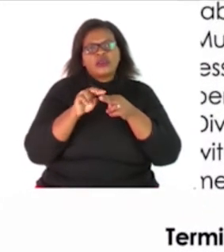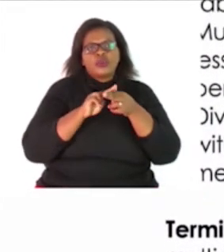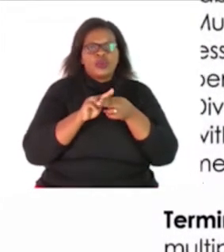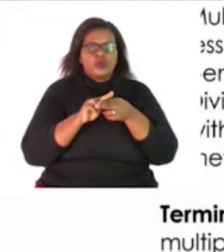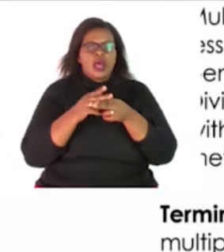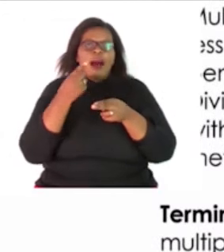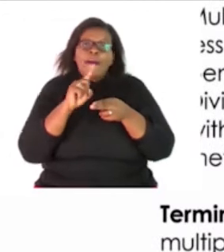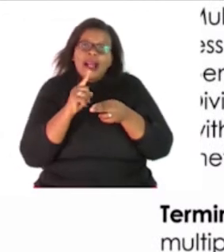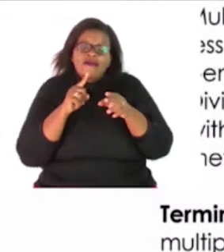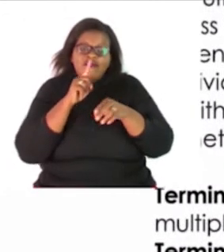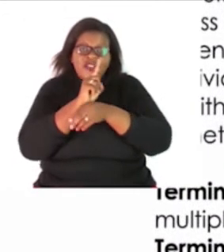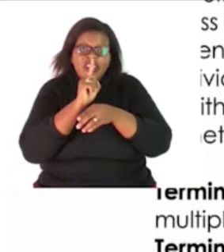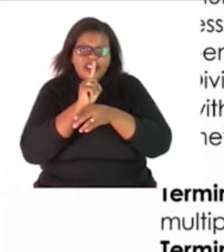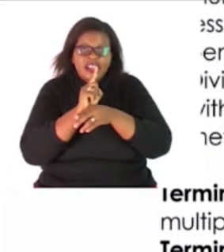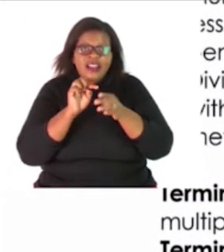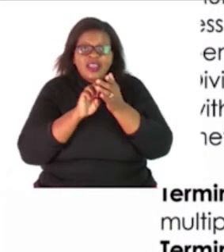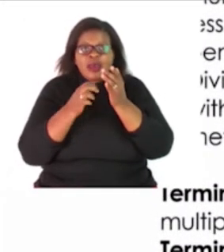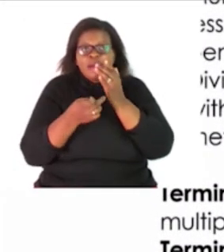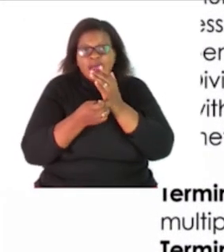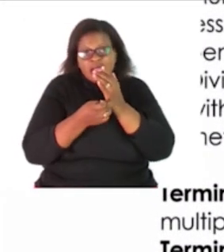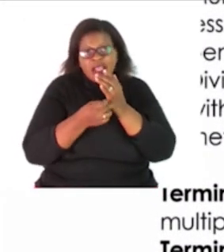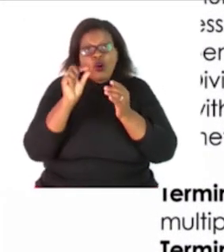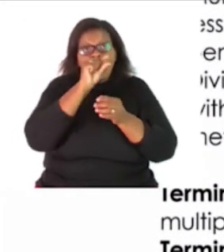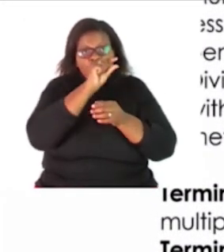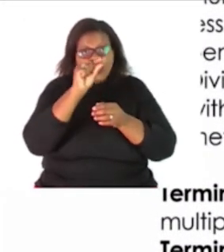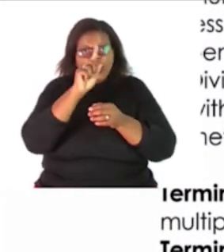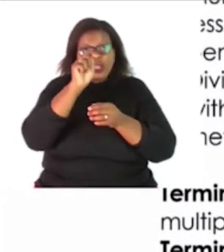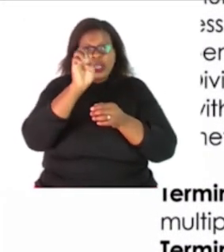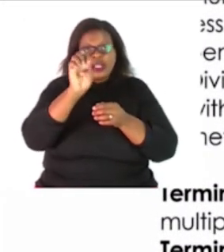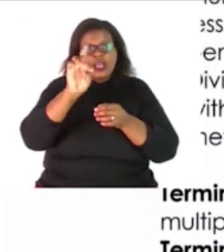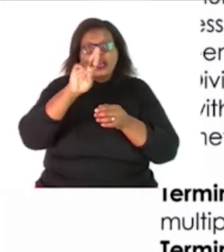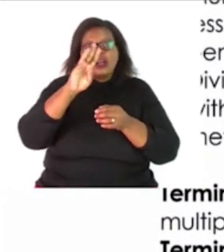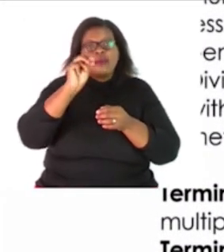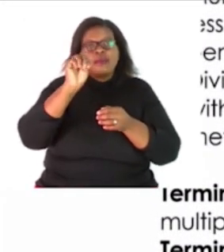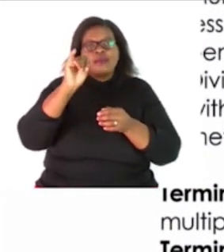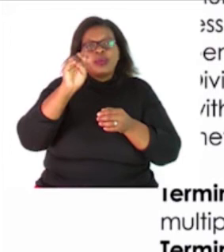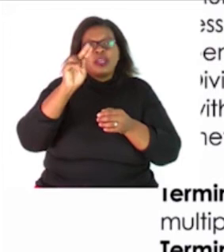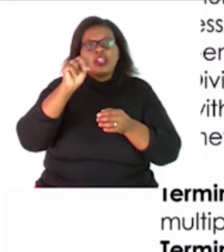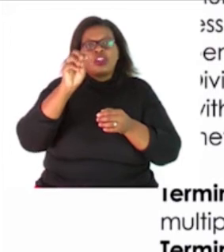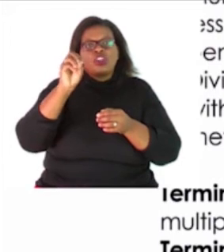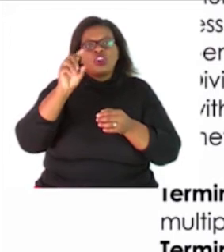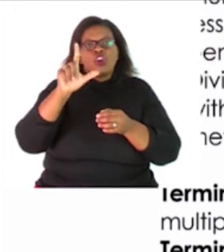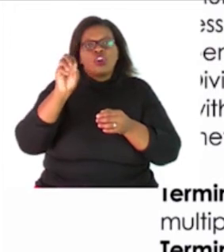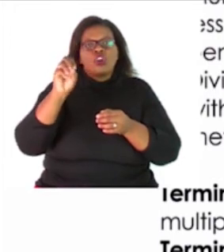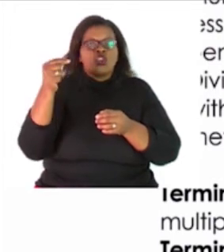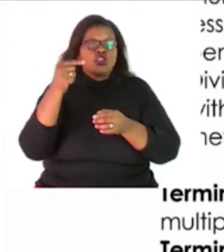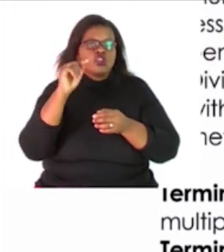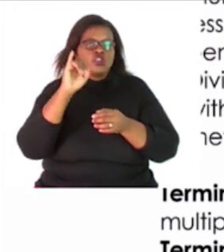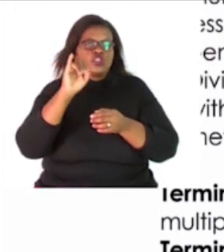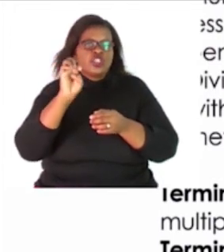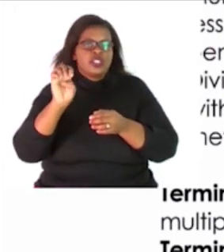as follow. But before we go for the terminology, we need to know what are terminologies. The terminologies